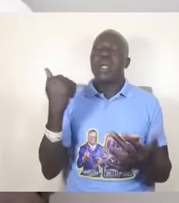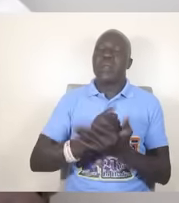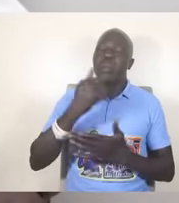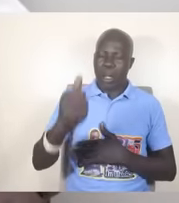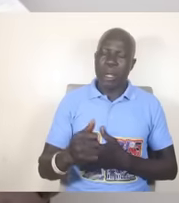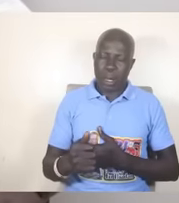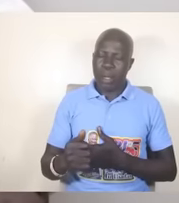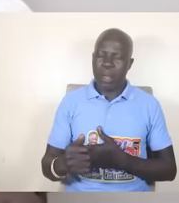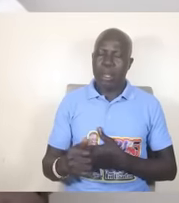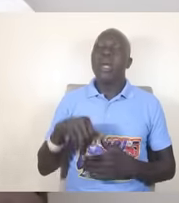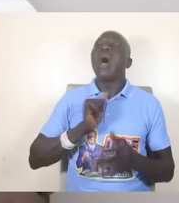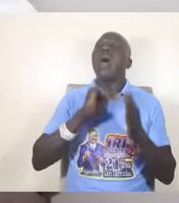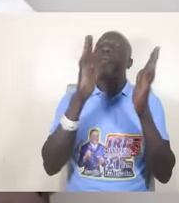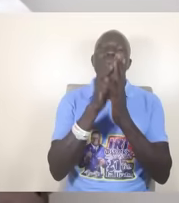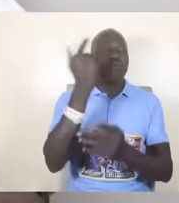Jesus.